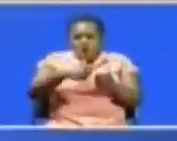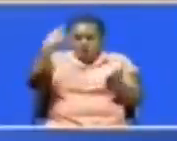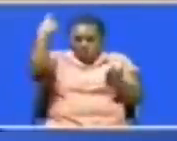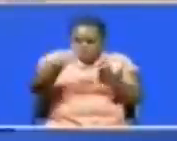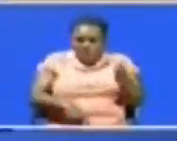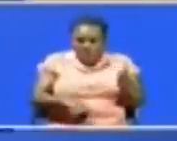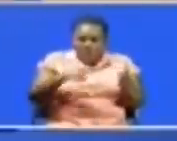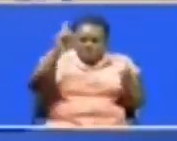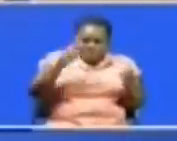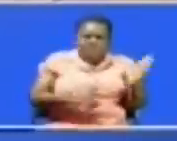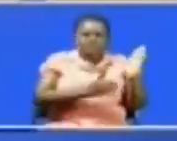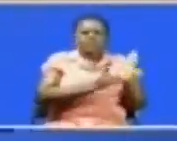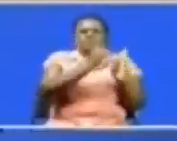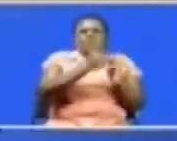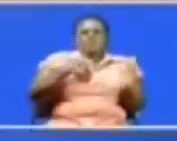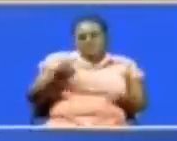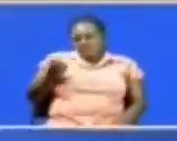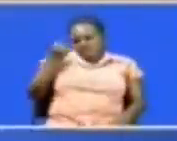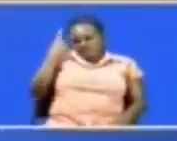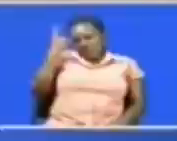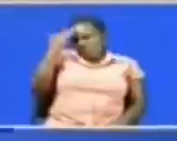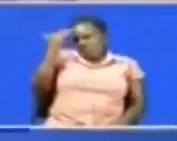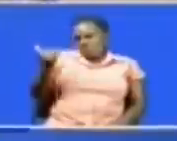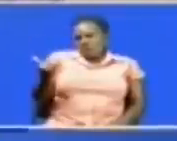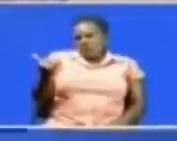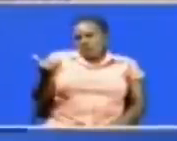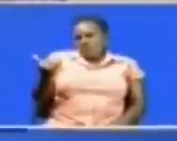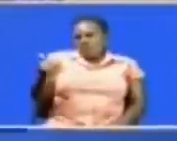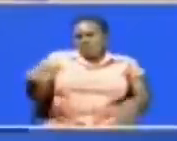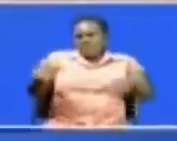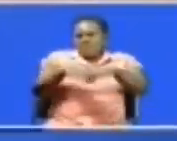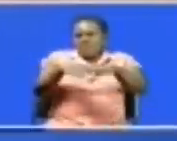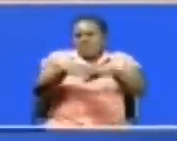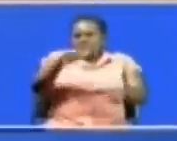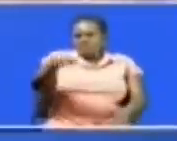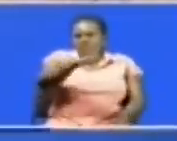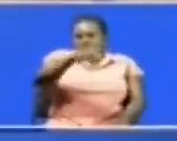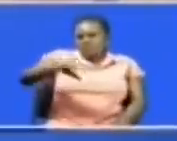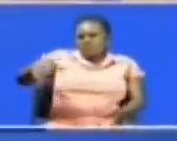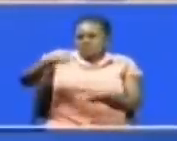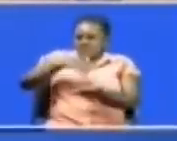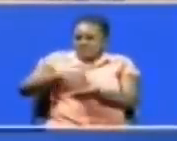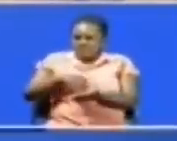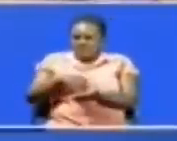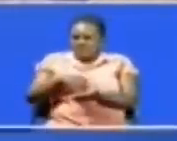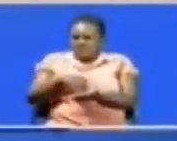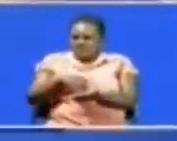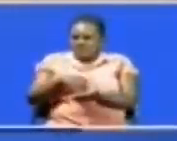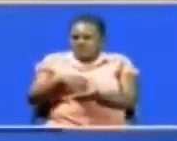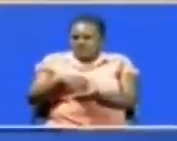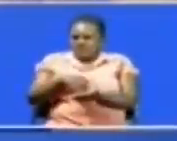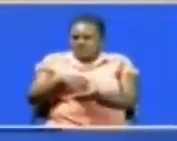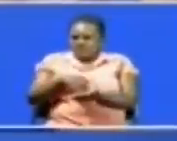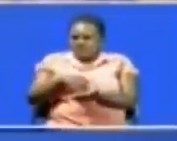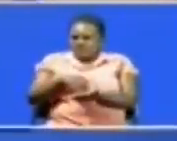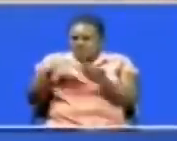must do what? We must develop. And I can understand why members of parliament, maybe from Central Kenya, are not looking really